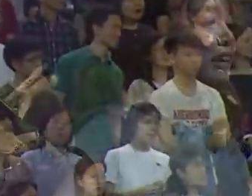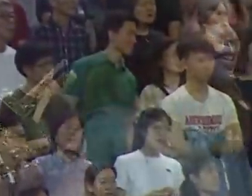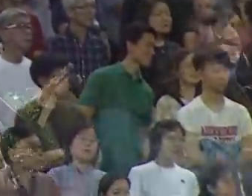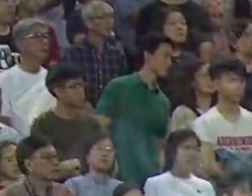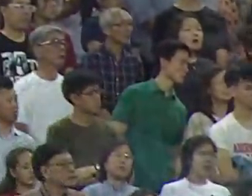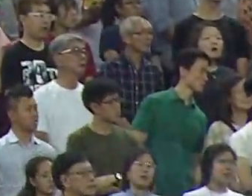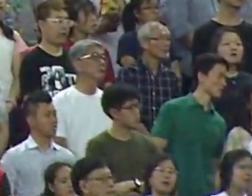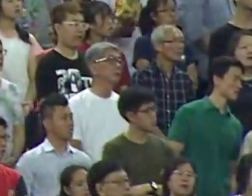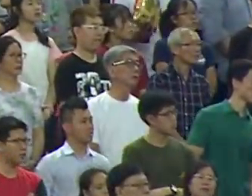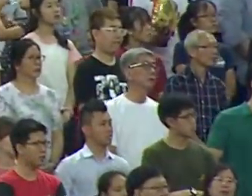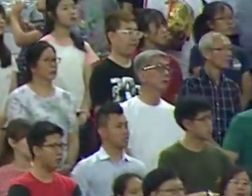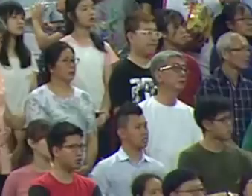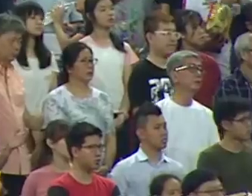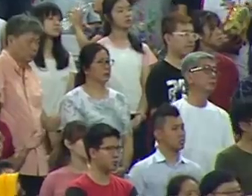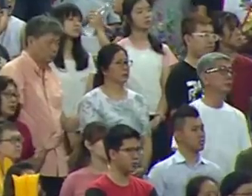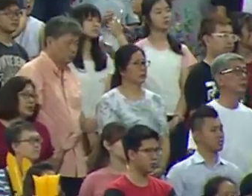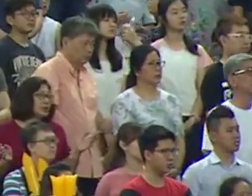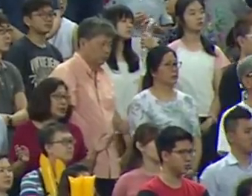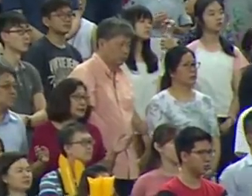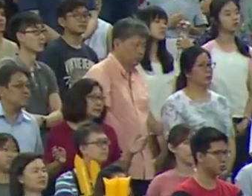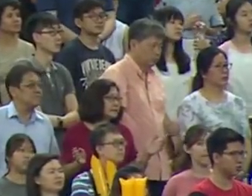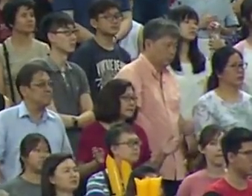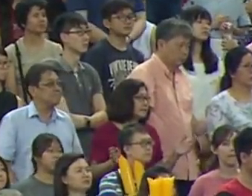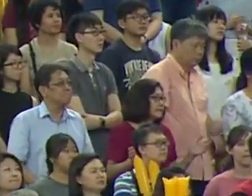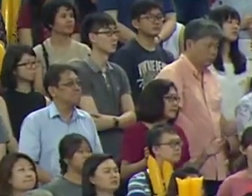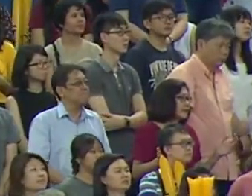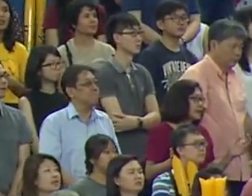love has saved me.